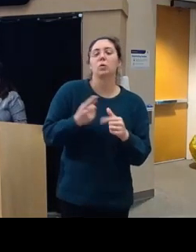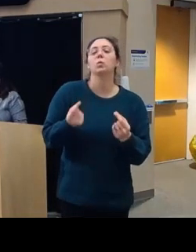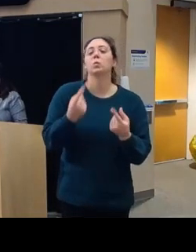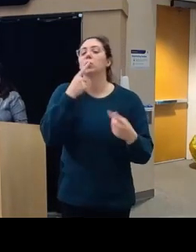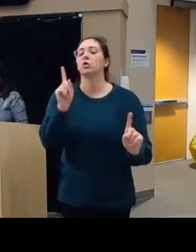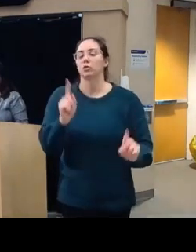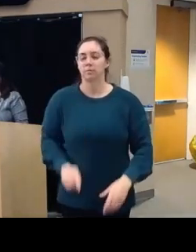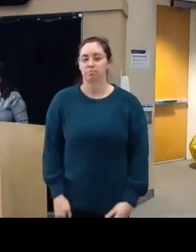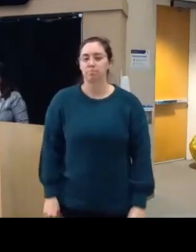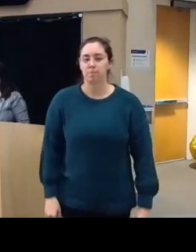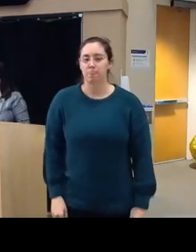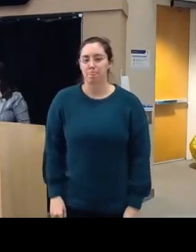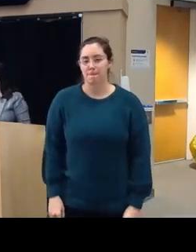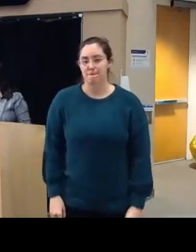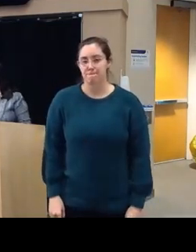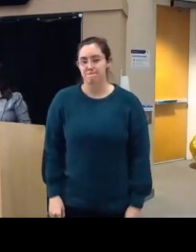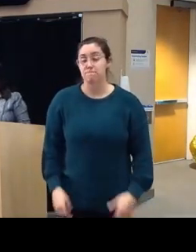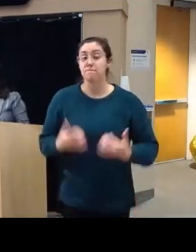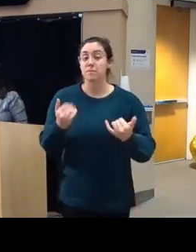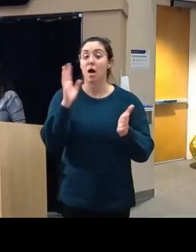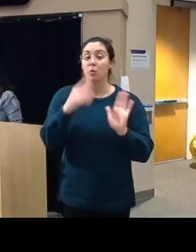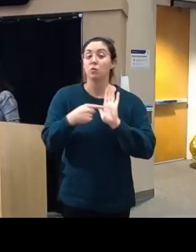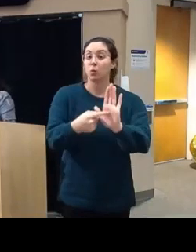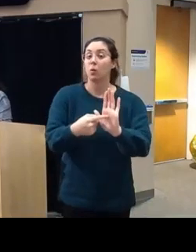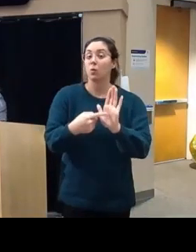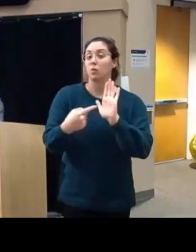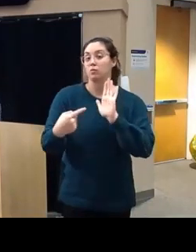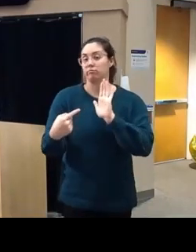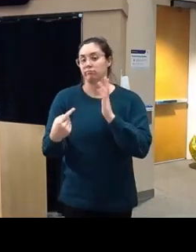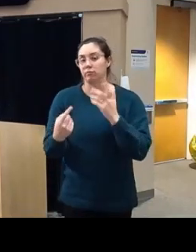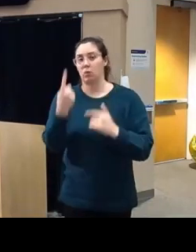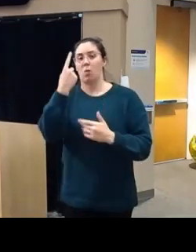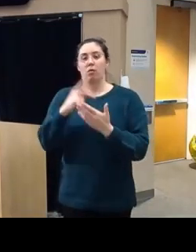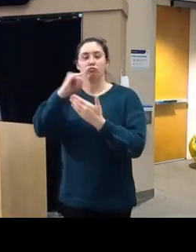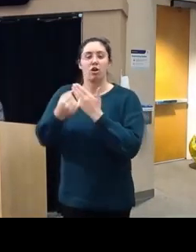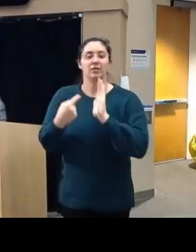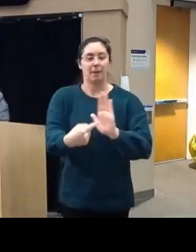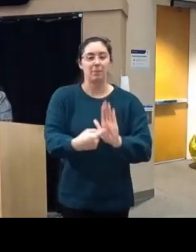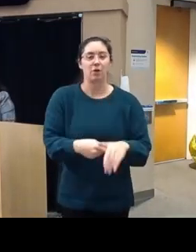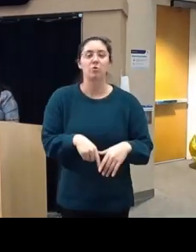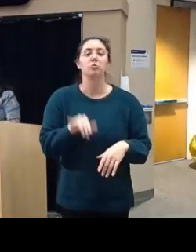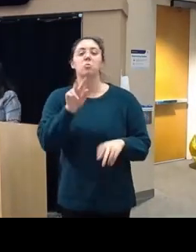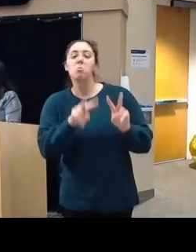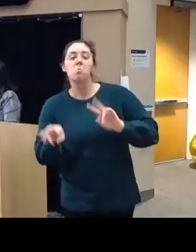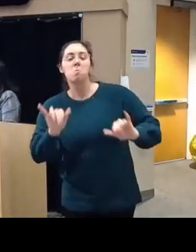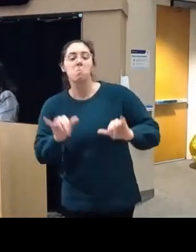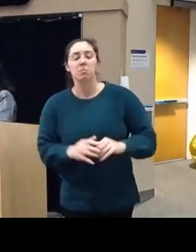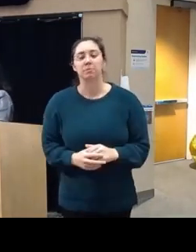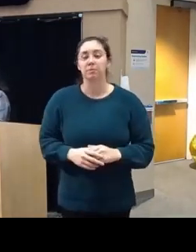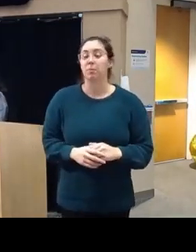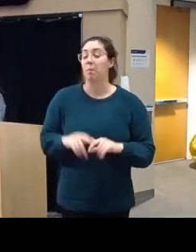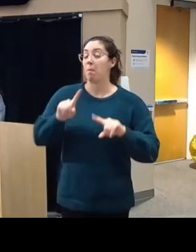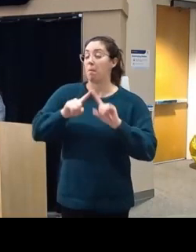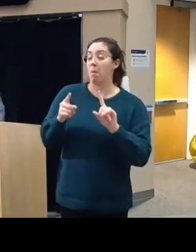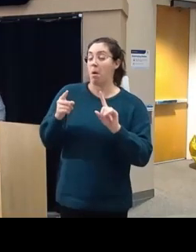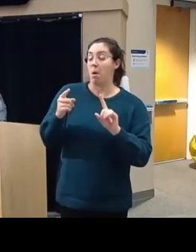Okay, so I'm gonna show you an example of one of the projects so you can kind of get a flavor for it. Let me just